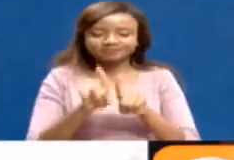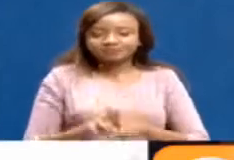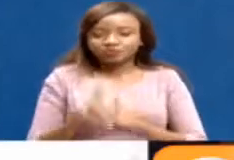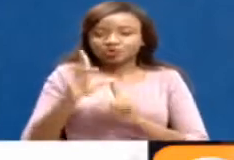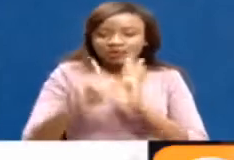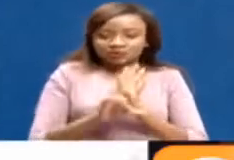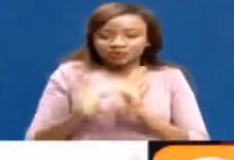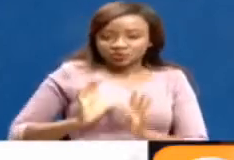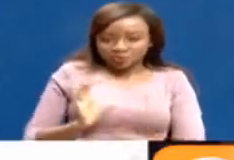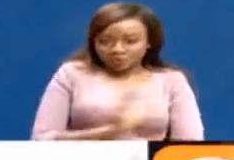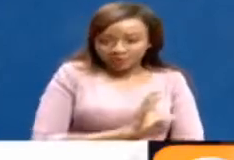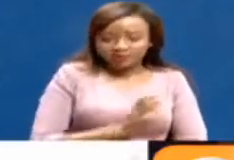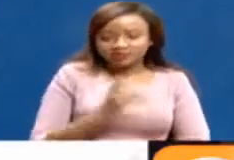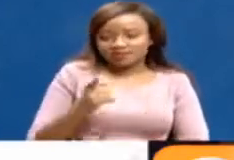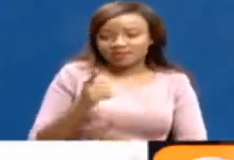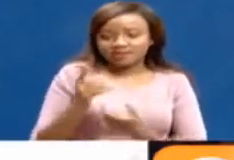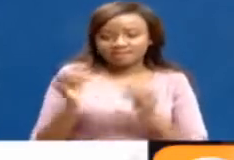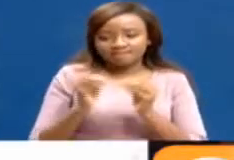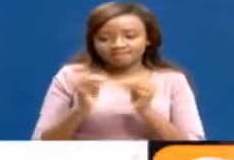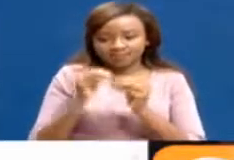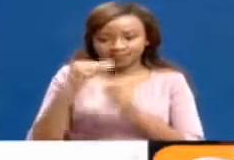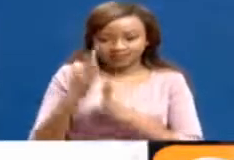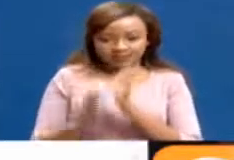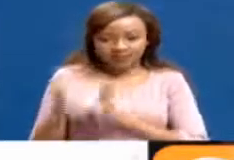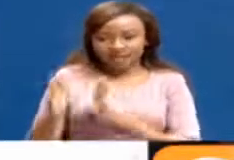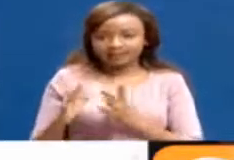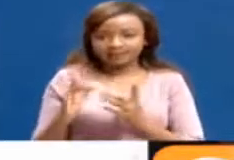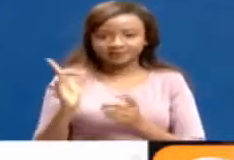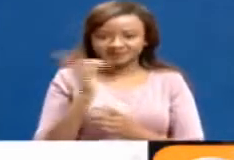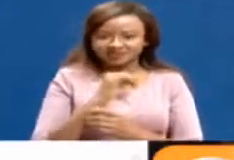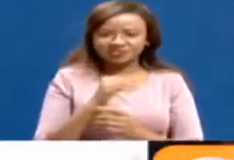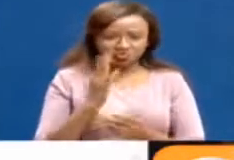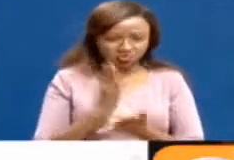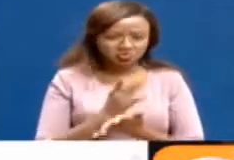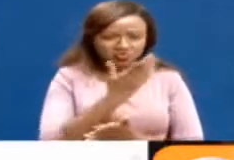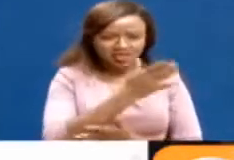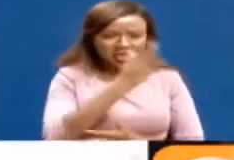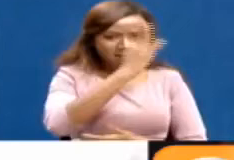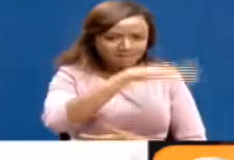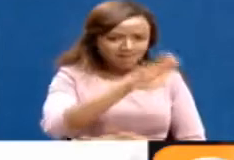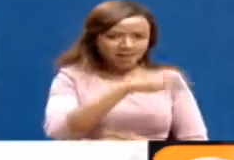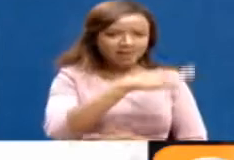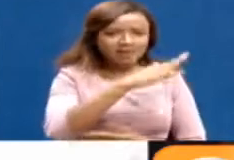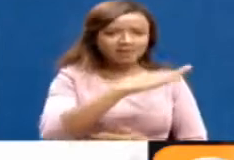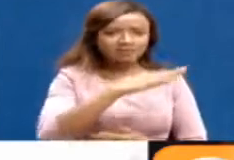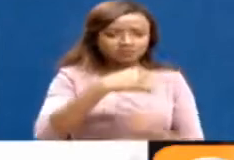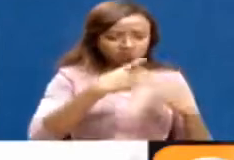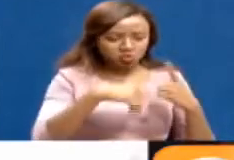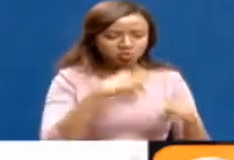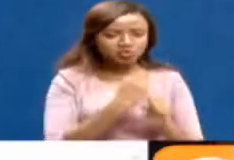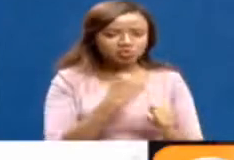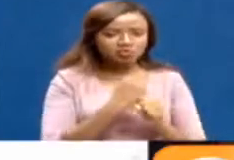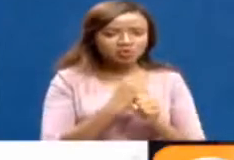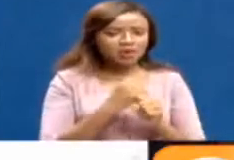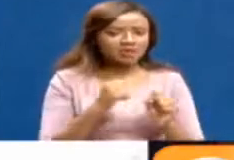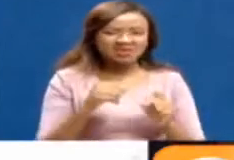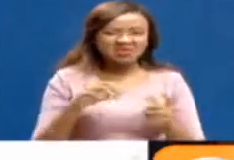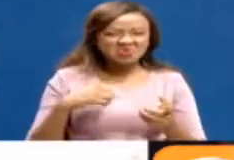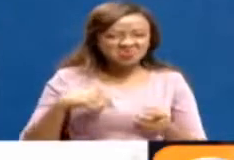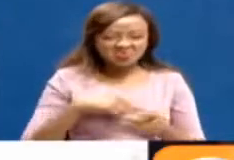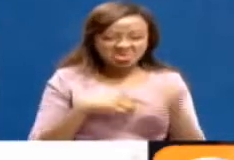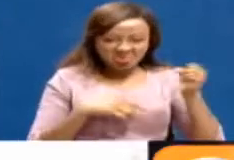conducted, hearings on some of the regulations. So Parliament is working and Parliament must continue to work. We've not suspended